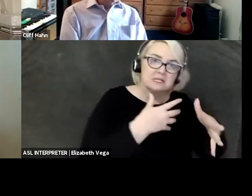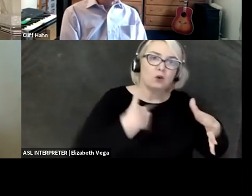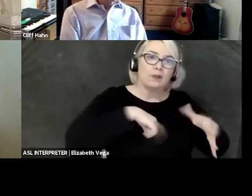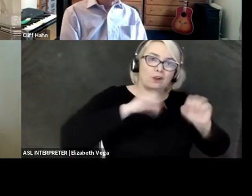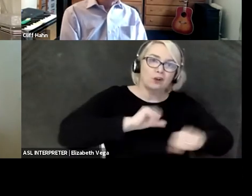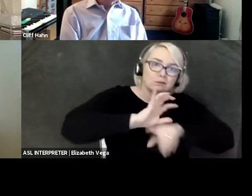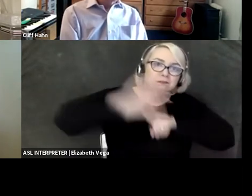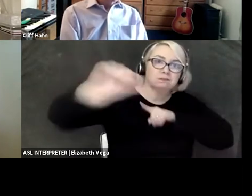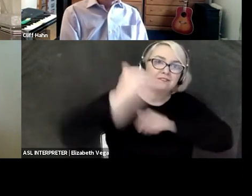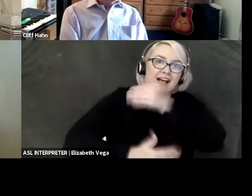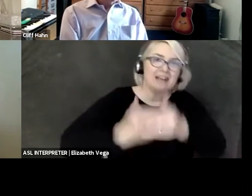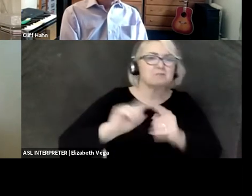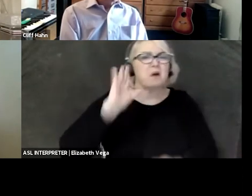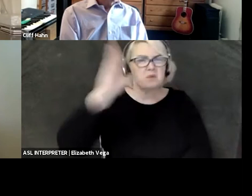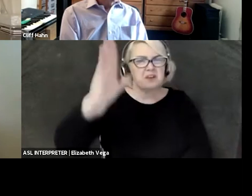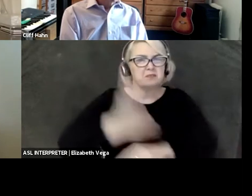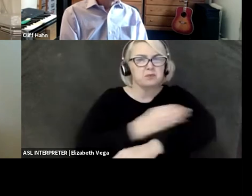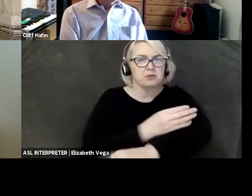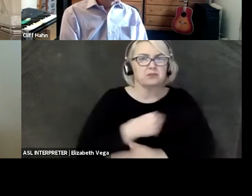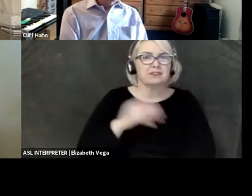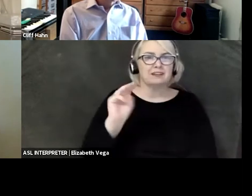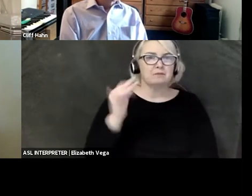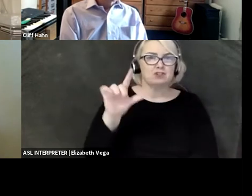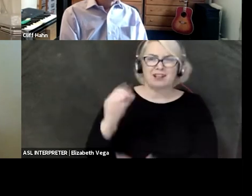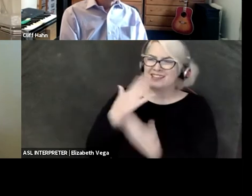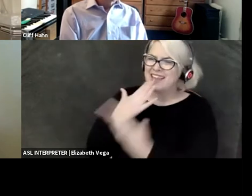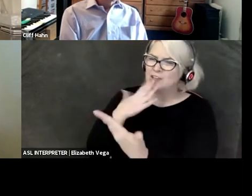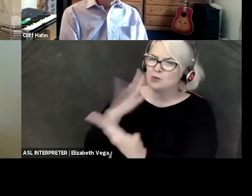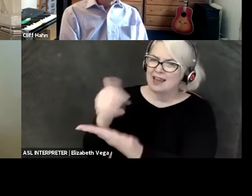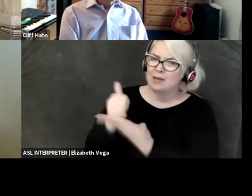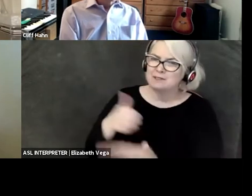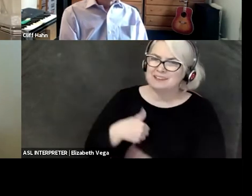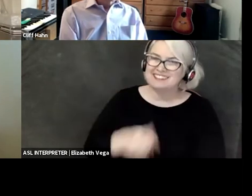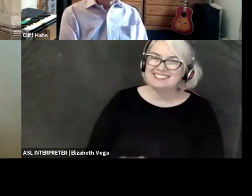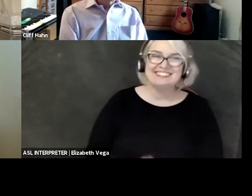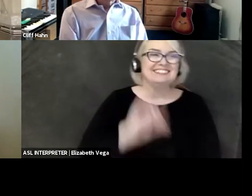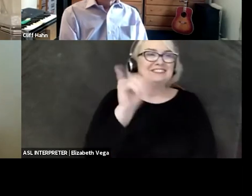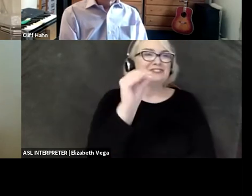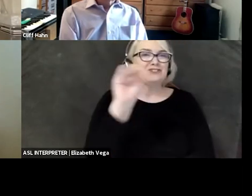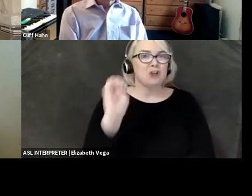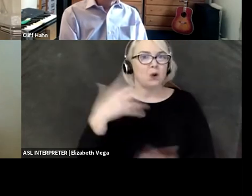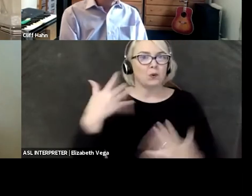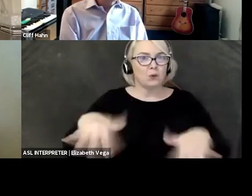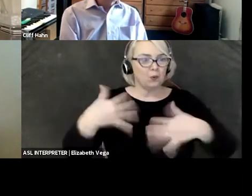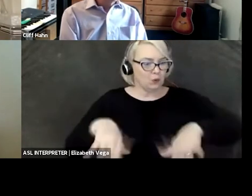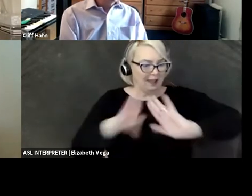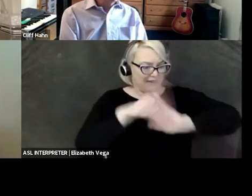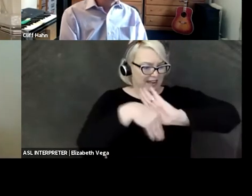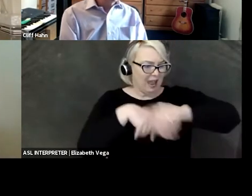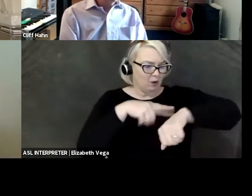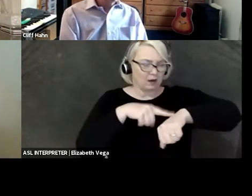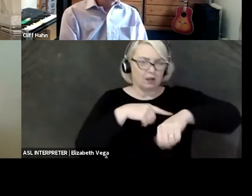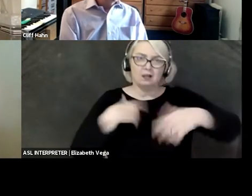Thank you. Yeah. Thanks, Tom. Now on to Justin. I can't believe almost a half an hour has passed. There's so much more to